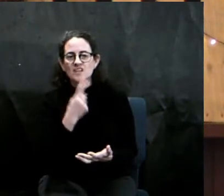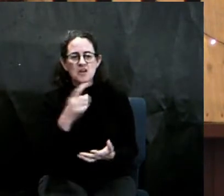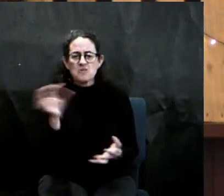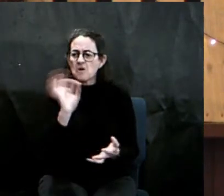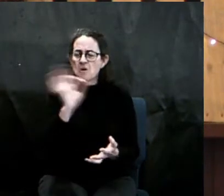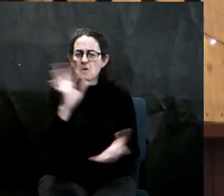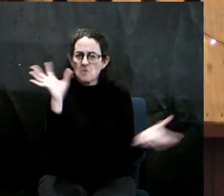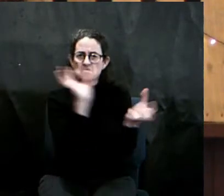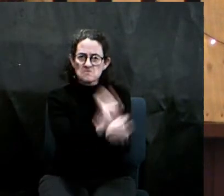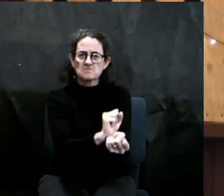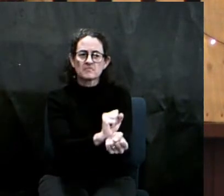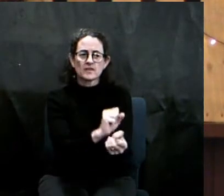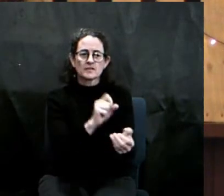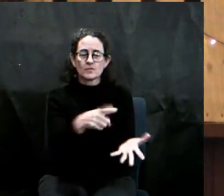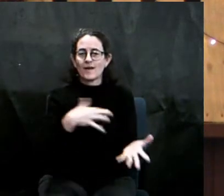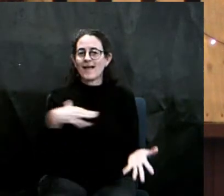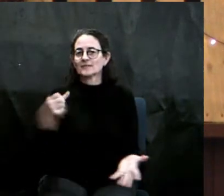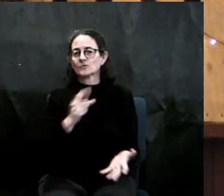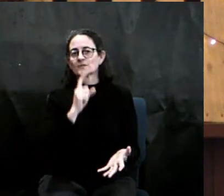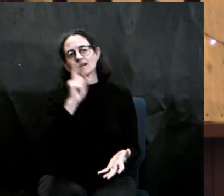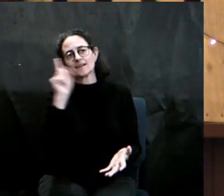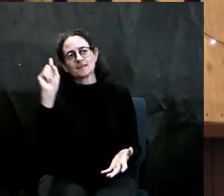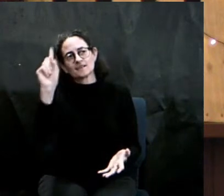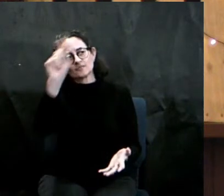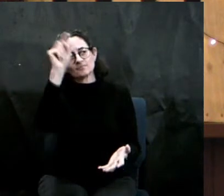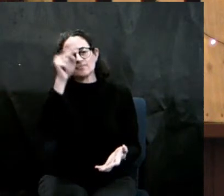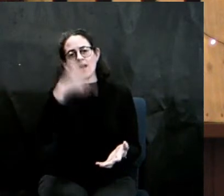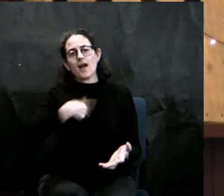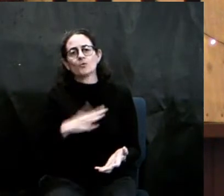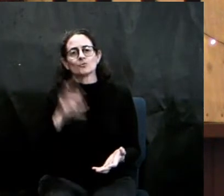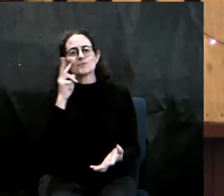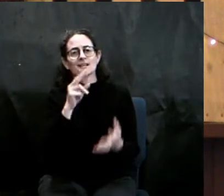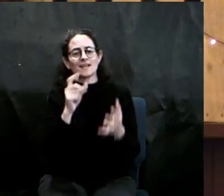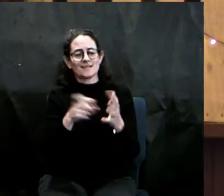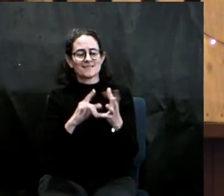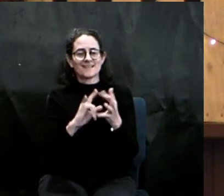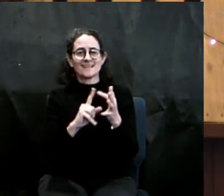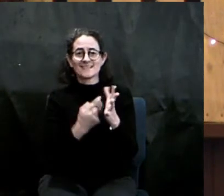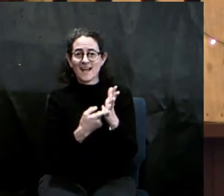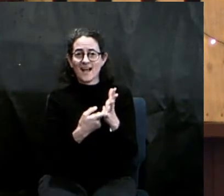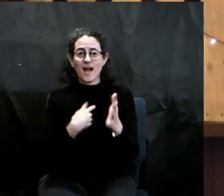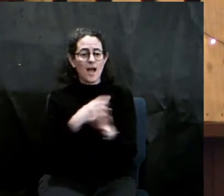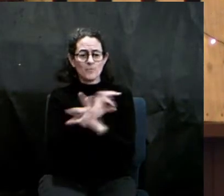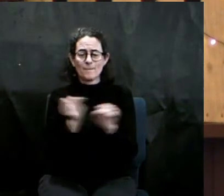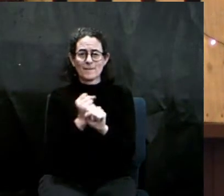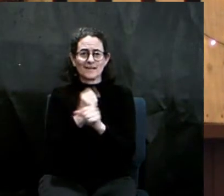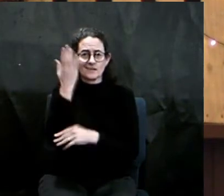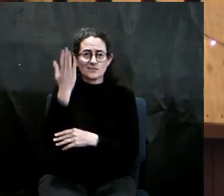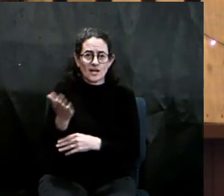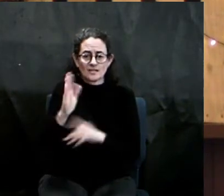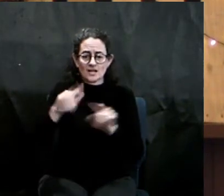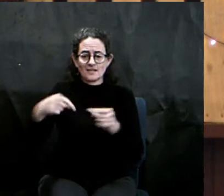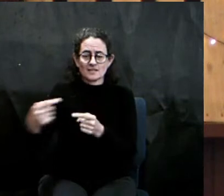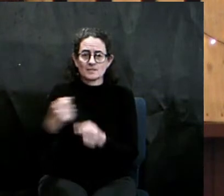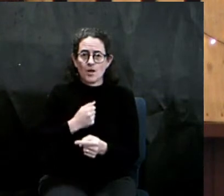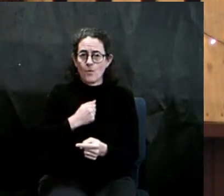to Caesar. I certainly did not intend to bring any charge against my own people. For this reason, I have asked to see you and